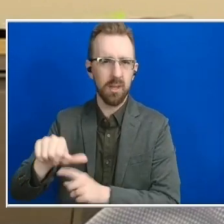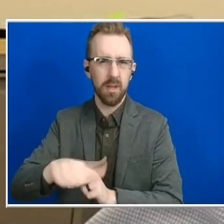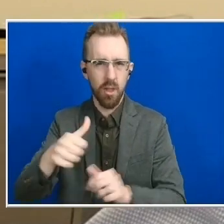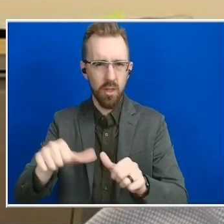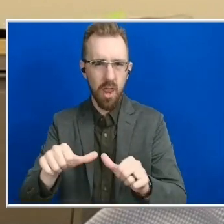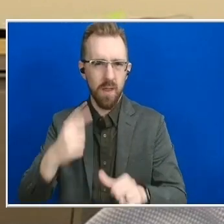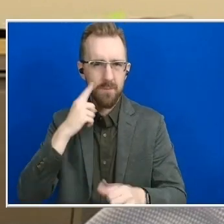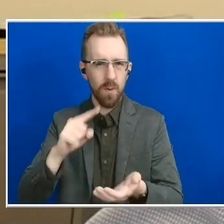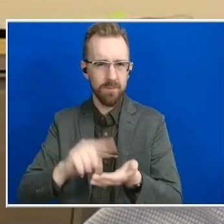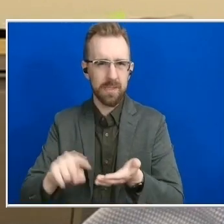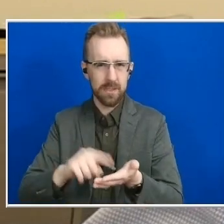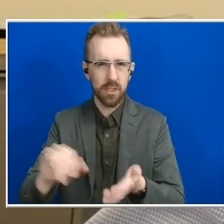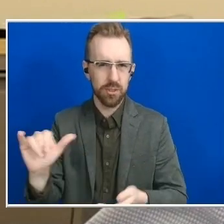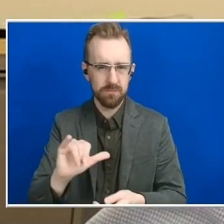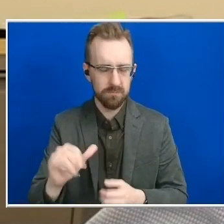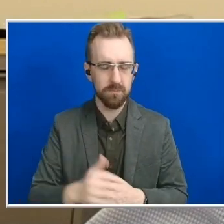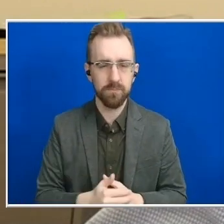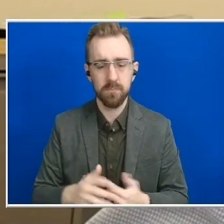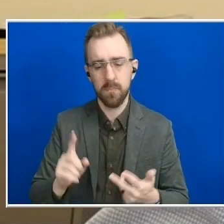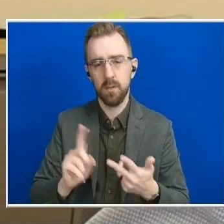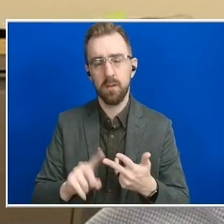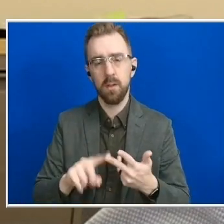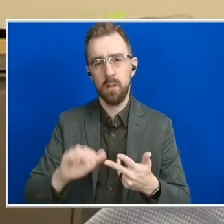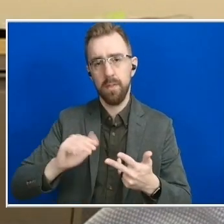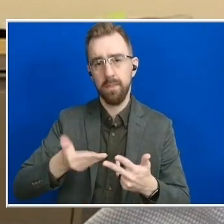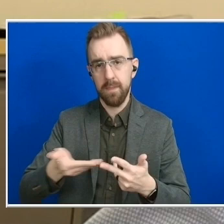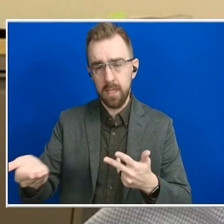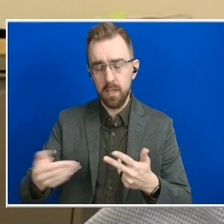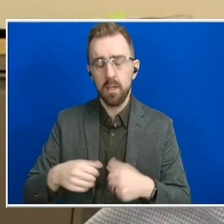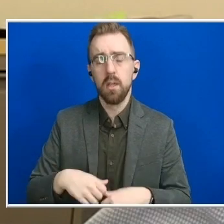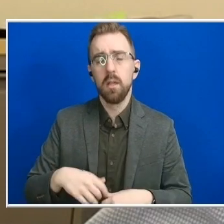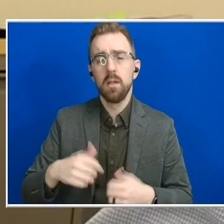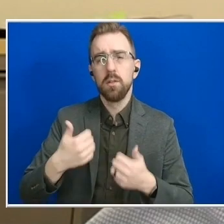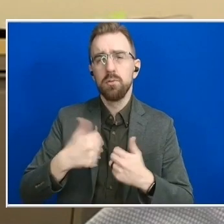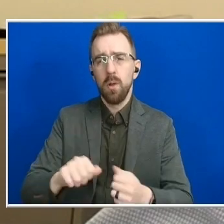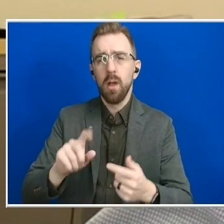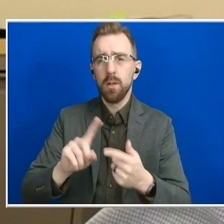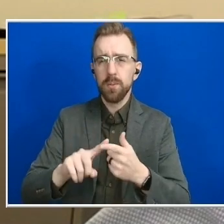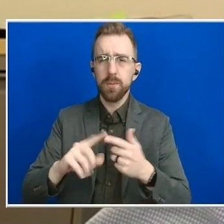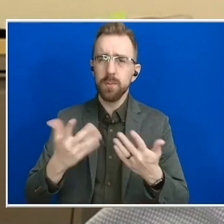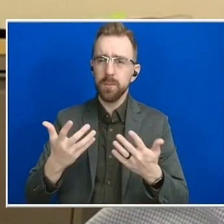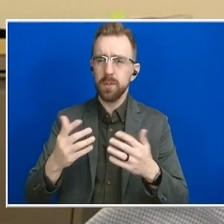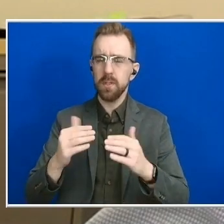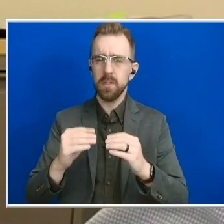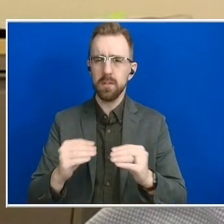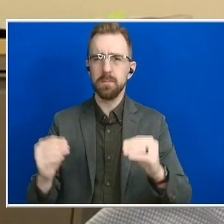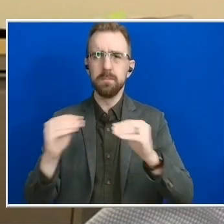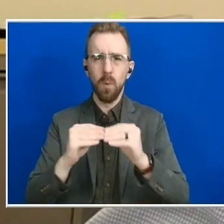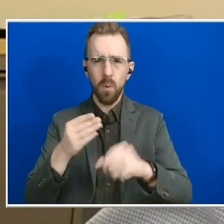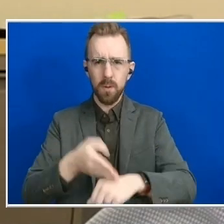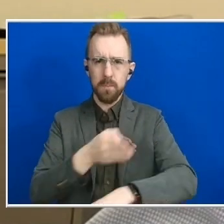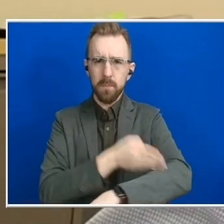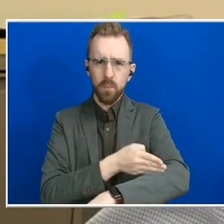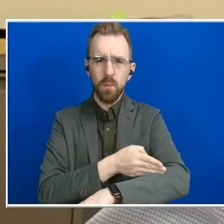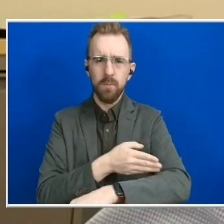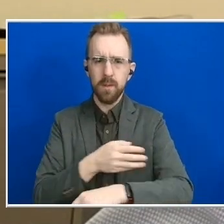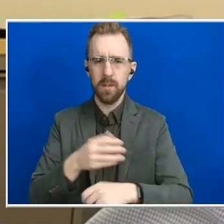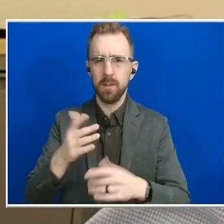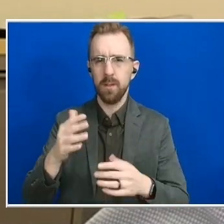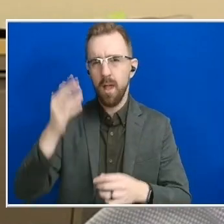investigation. And then third is to try to further improve the